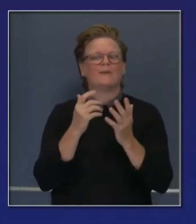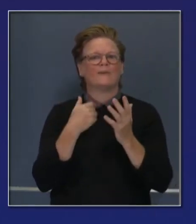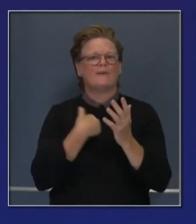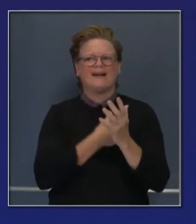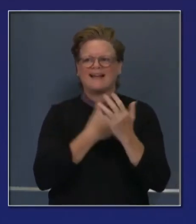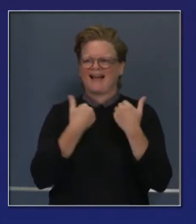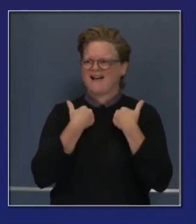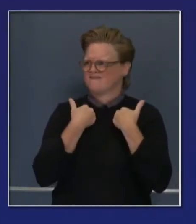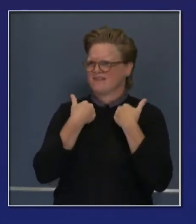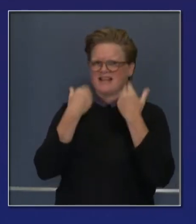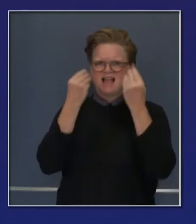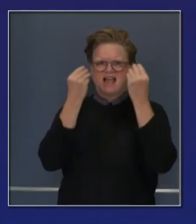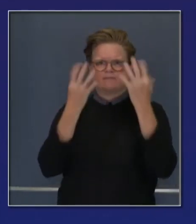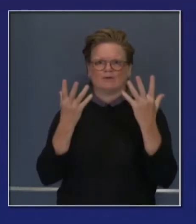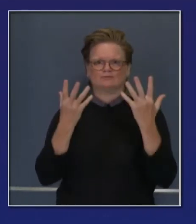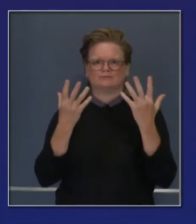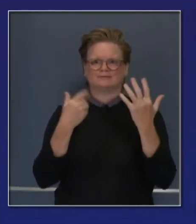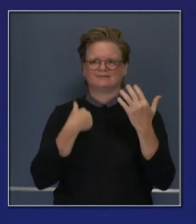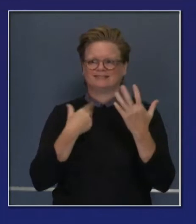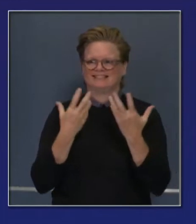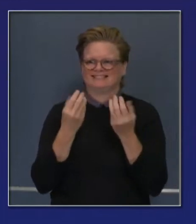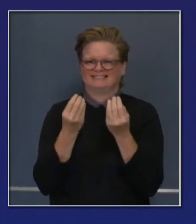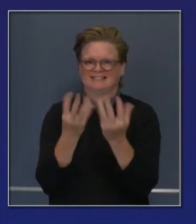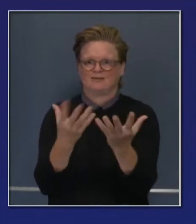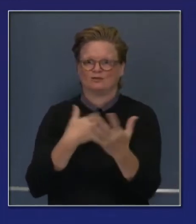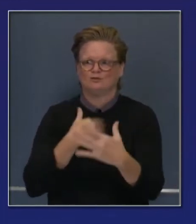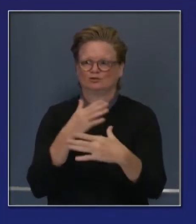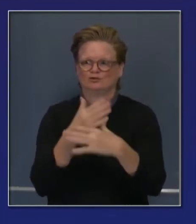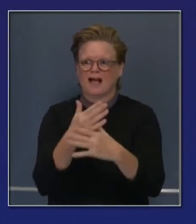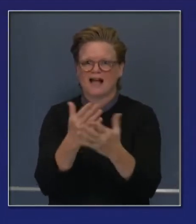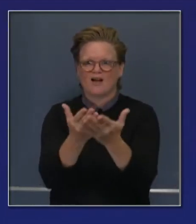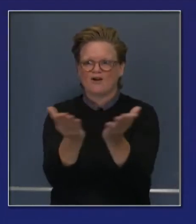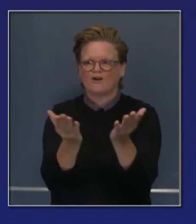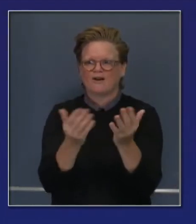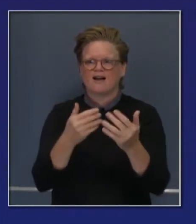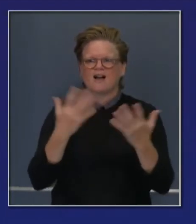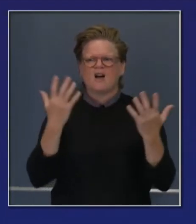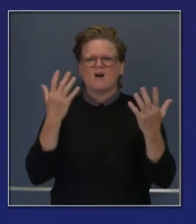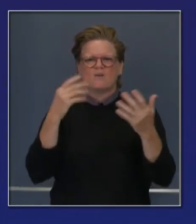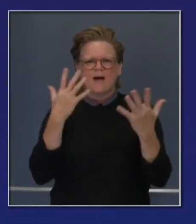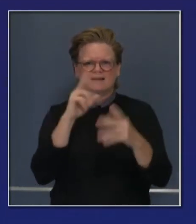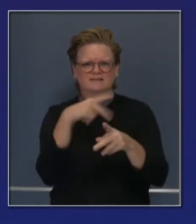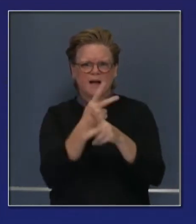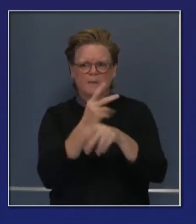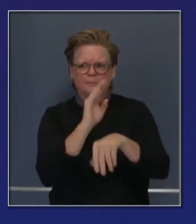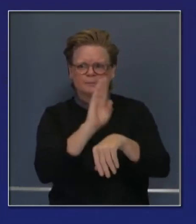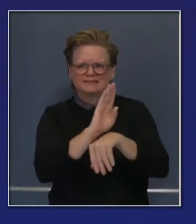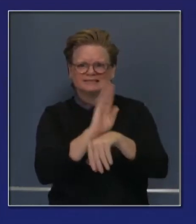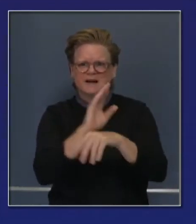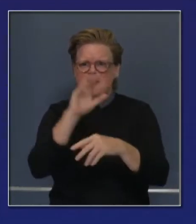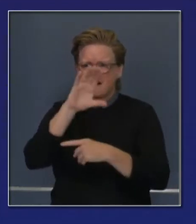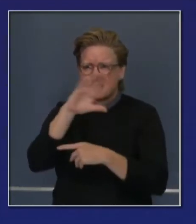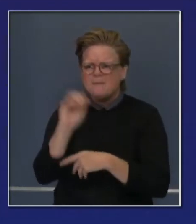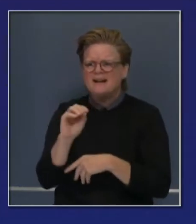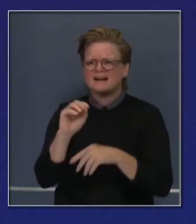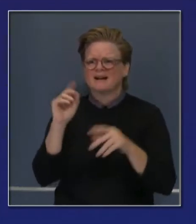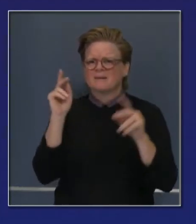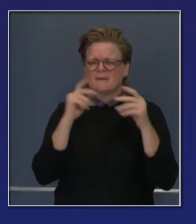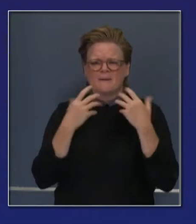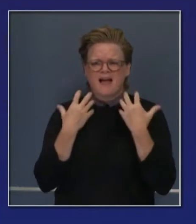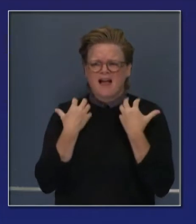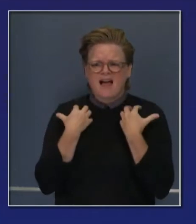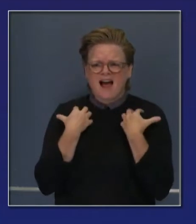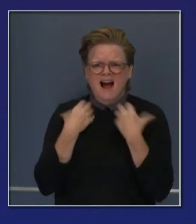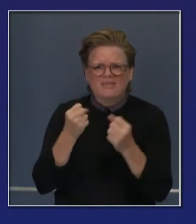broadly shared within sectors, within industries, within the healthcare profession. But for